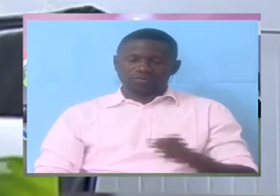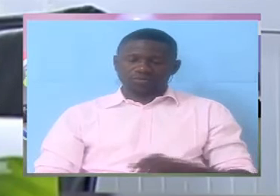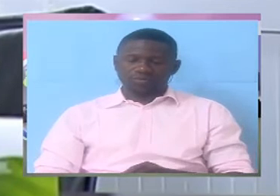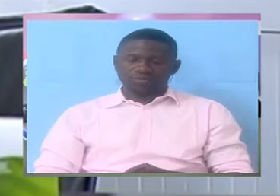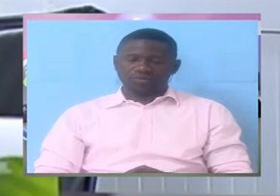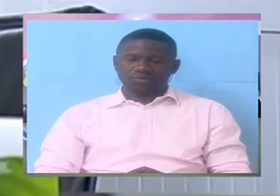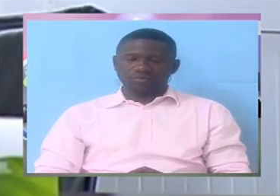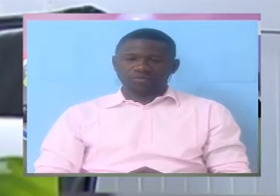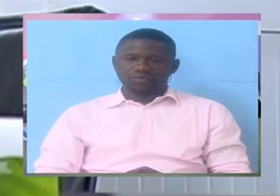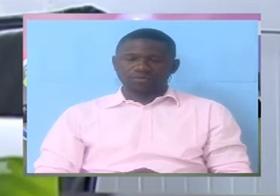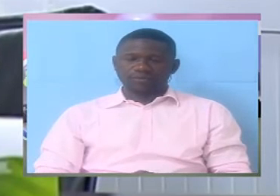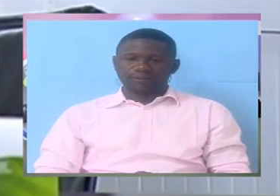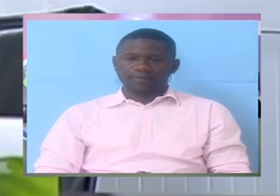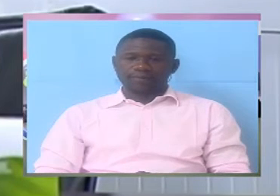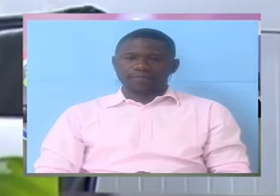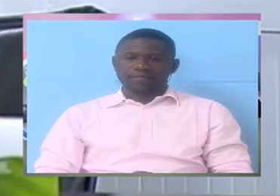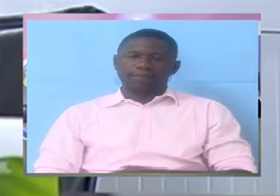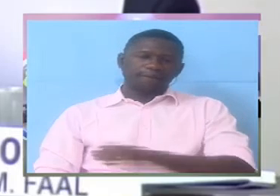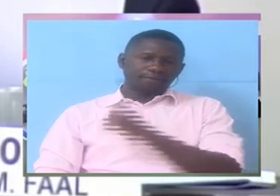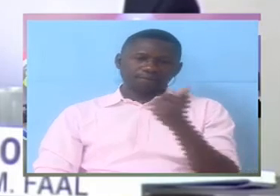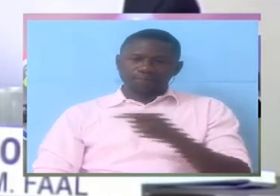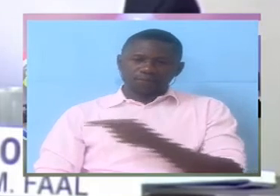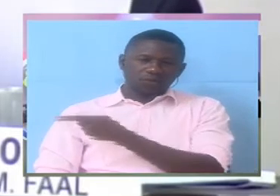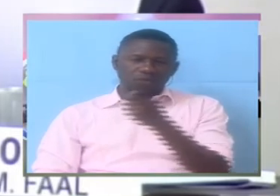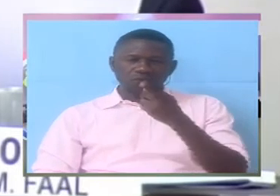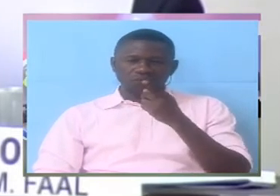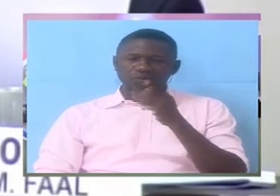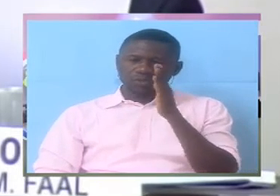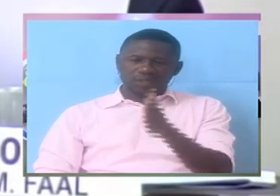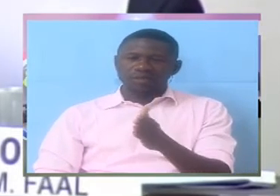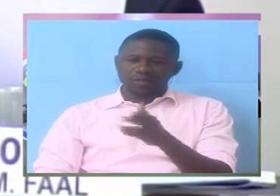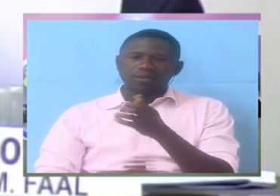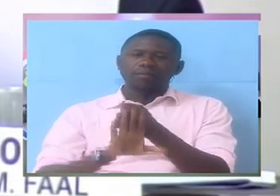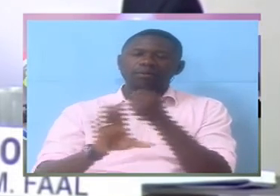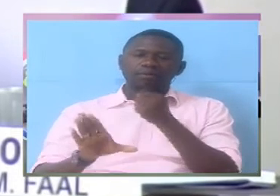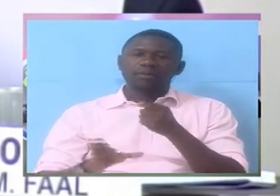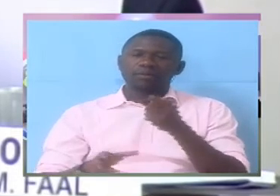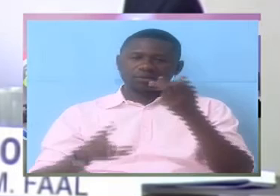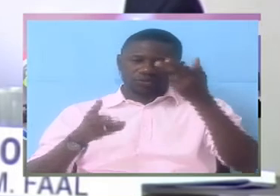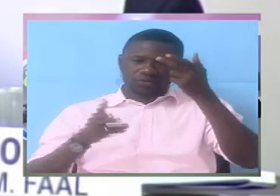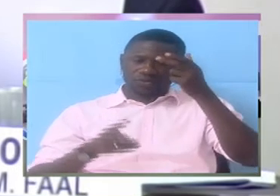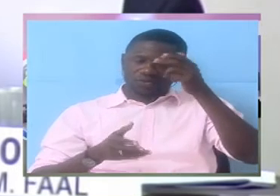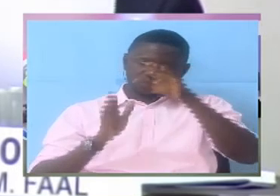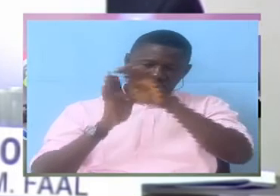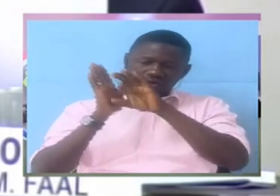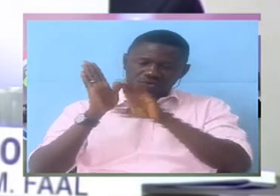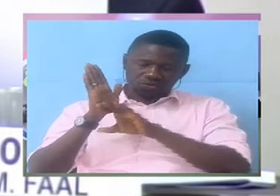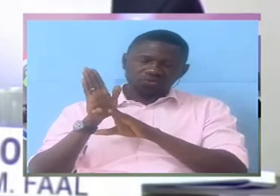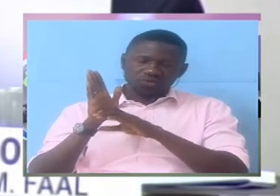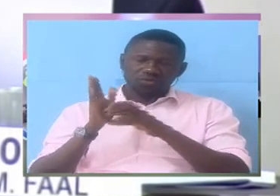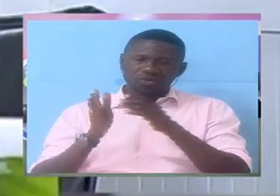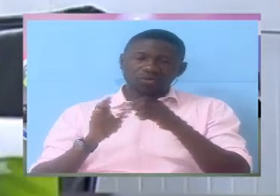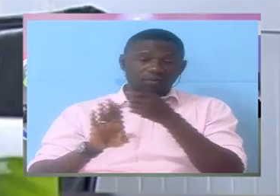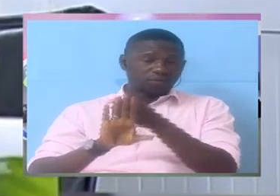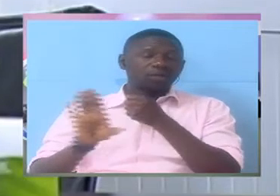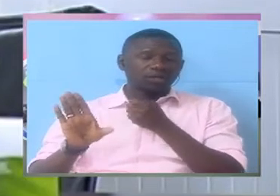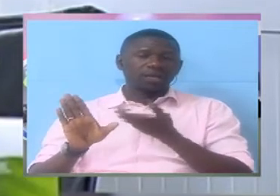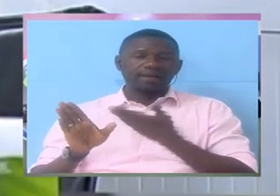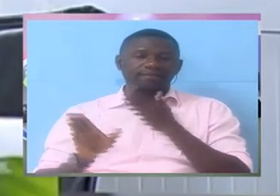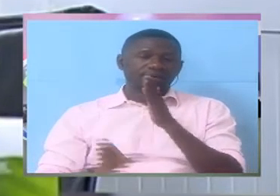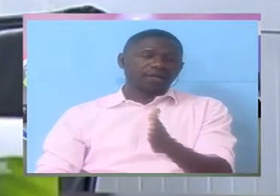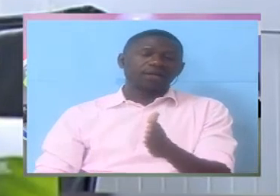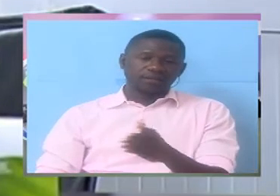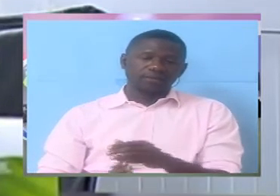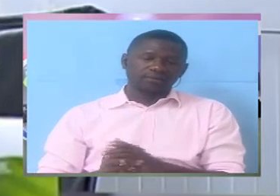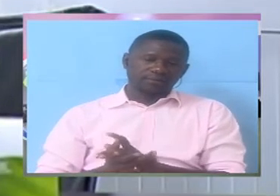And those rights were protected by the Constitution. And we law nyan dol nying. Lua fango na lua bukubani